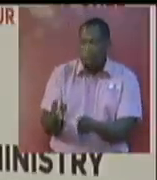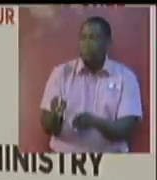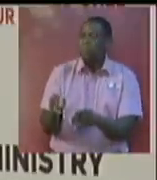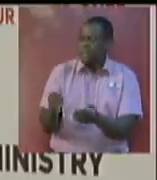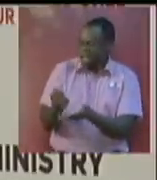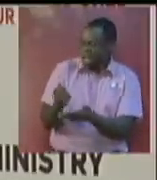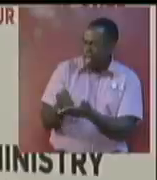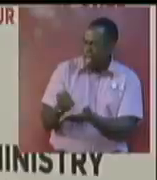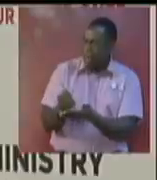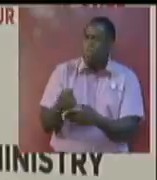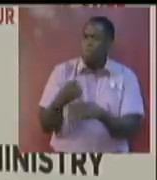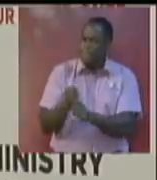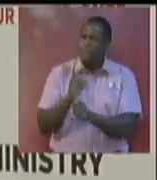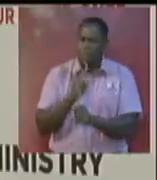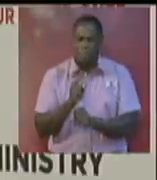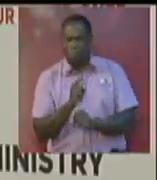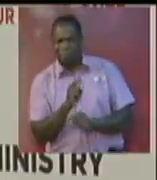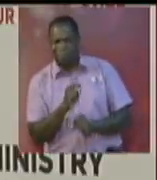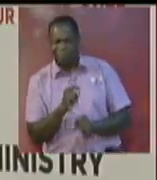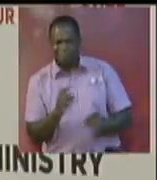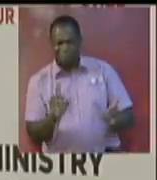spread of COVID-19 is kept down.